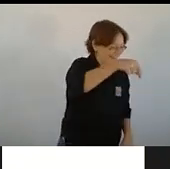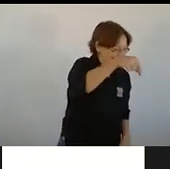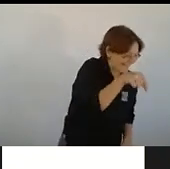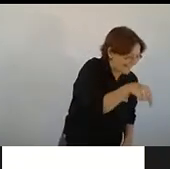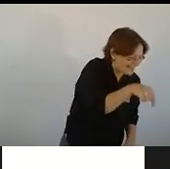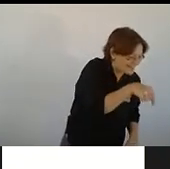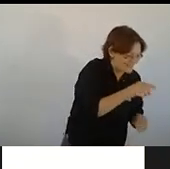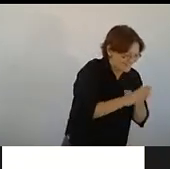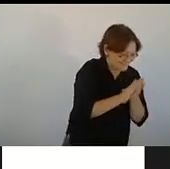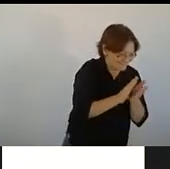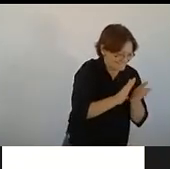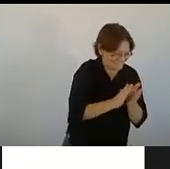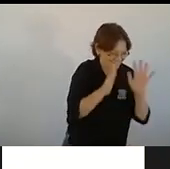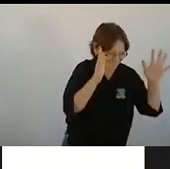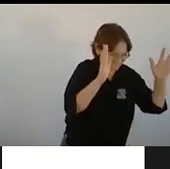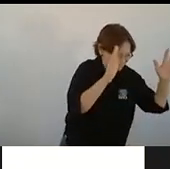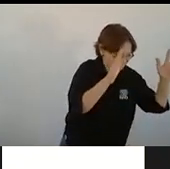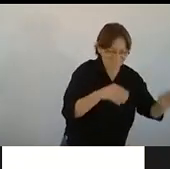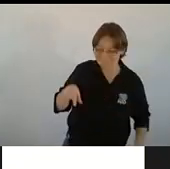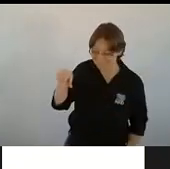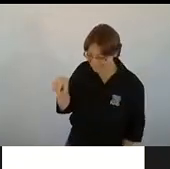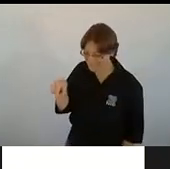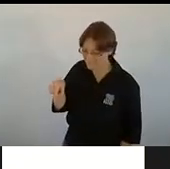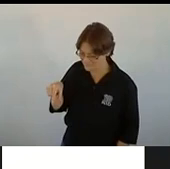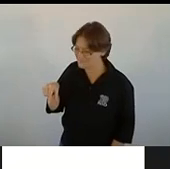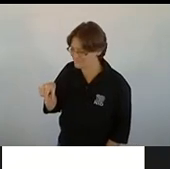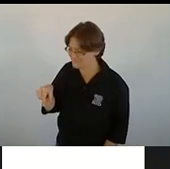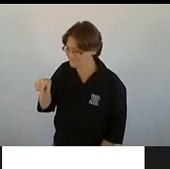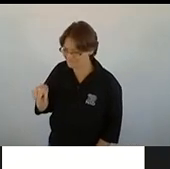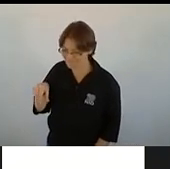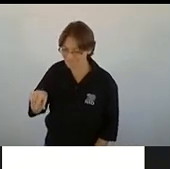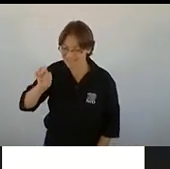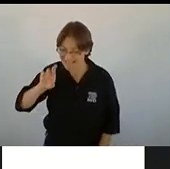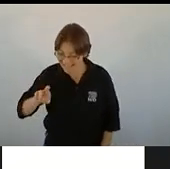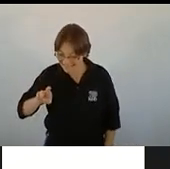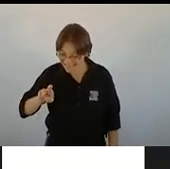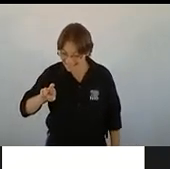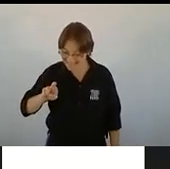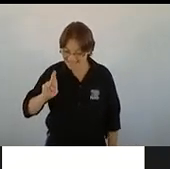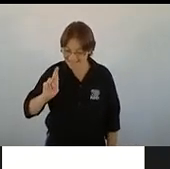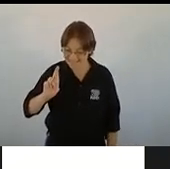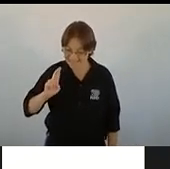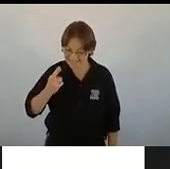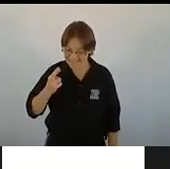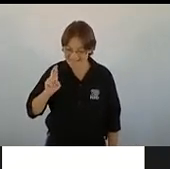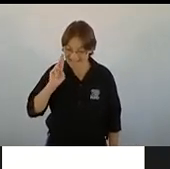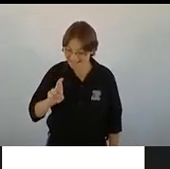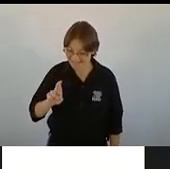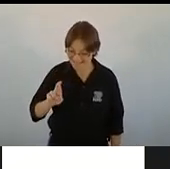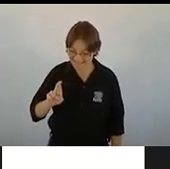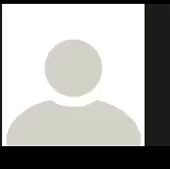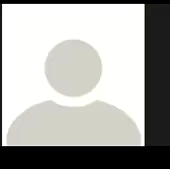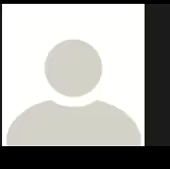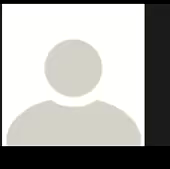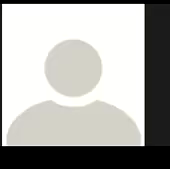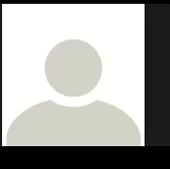Q, there, someone's doing it right, well done. The Q, R, crossing your